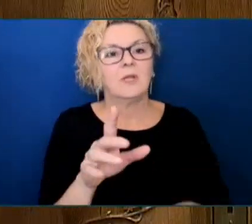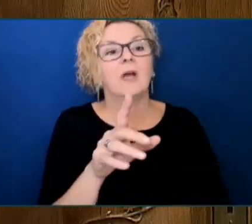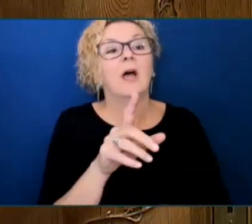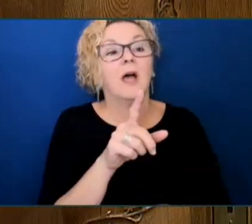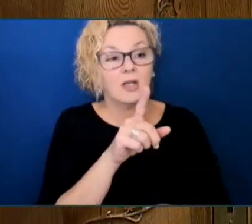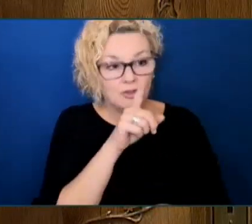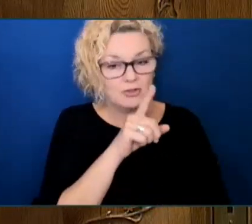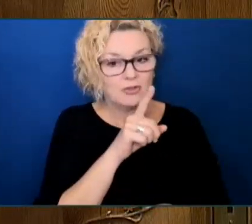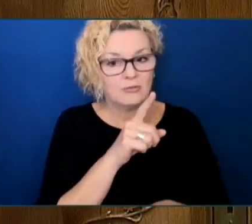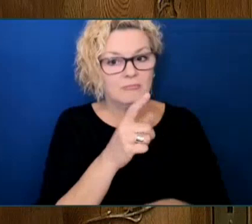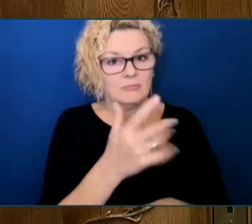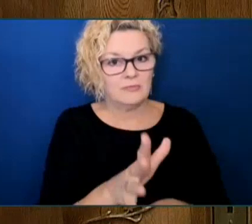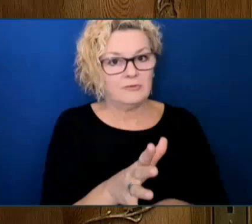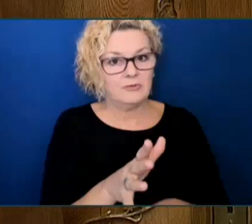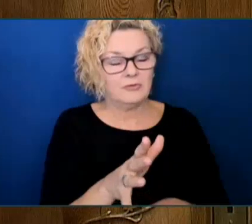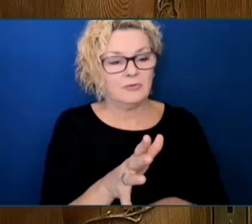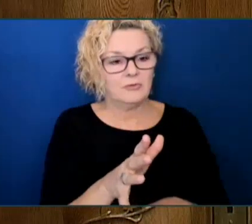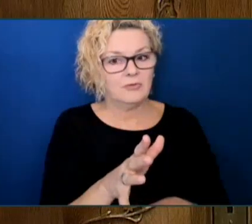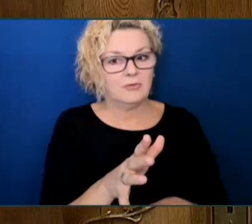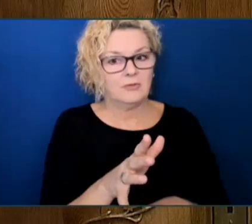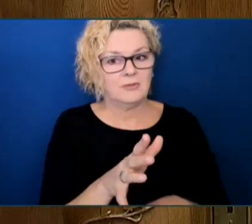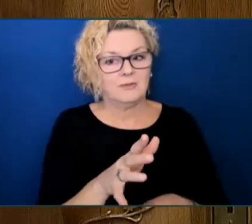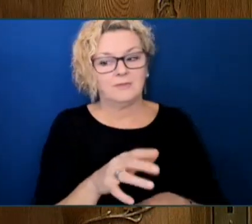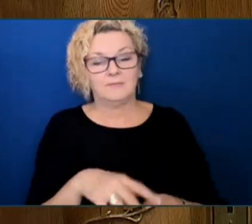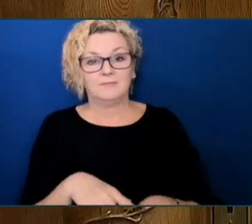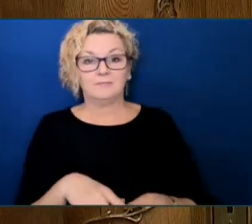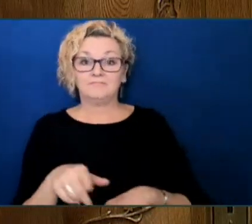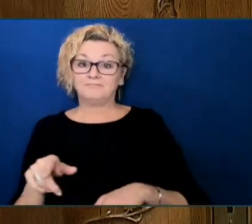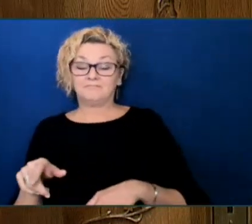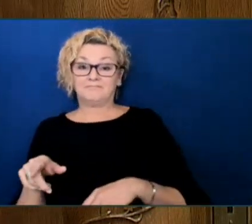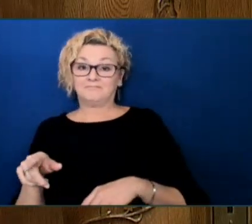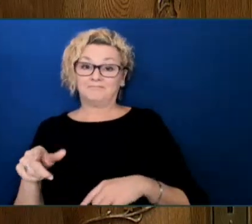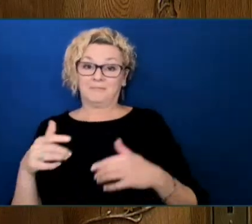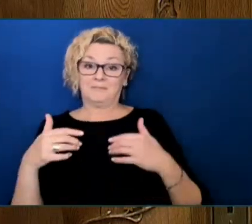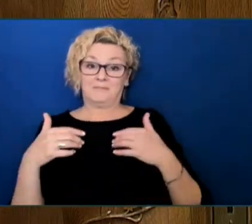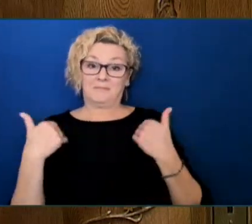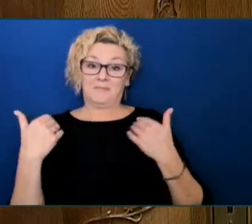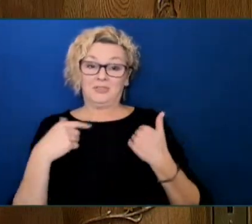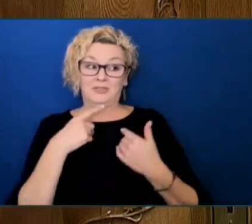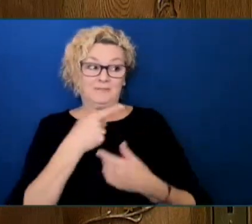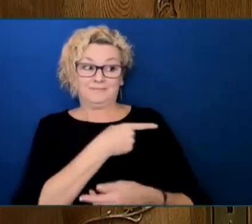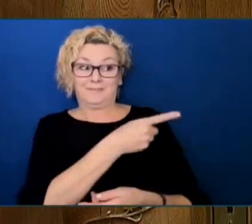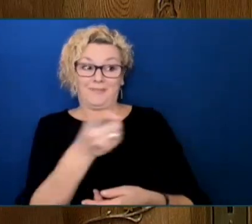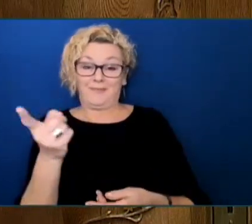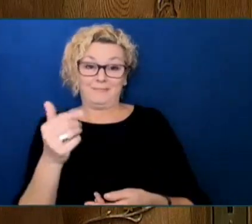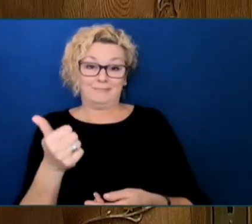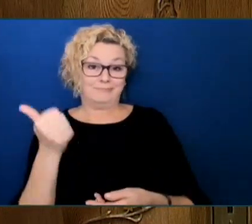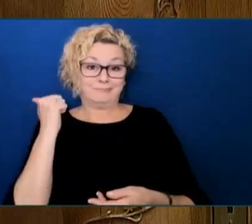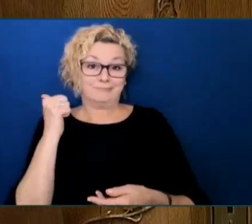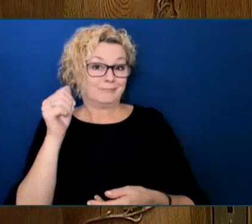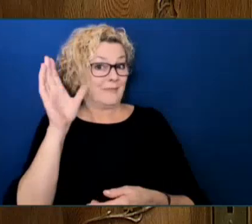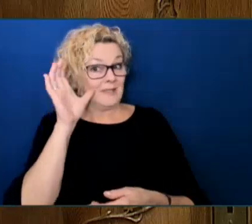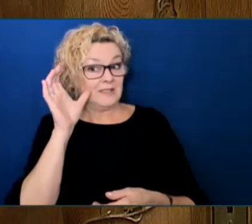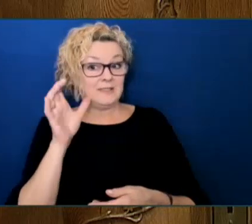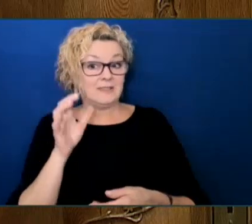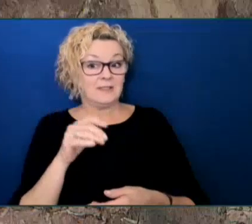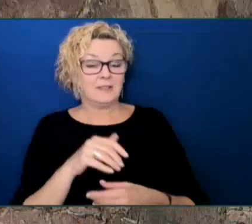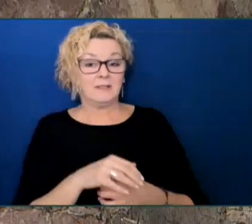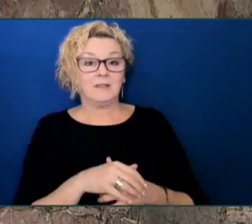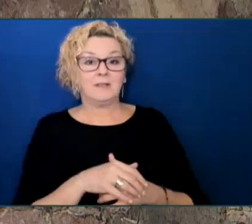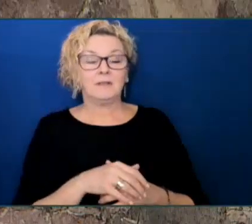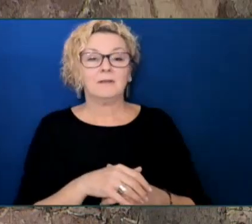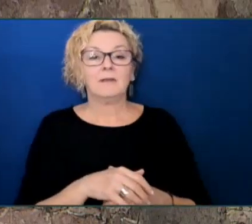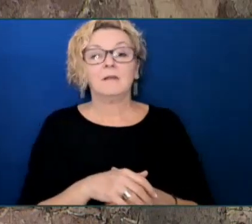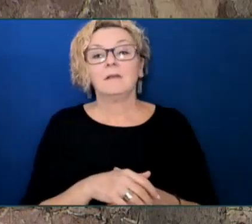members, They don't want to hear it, Honourable Speaker, Members, because British Columbians Minister will know conclude. that a family with